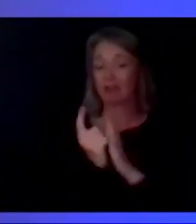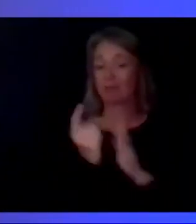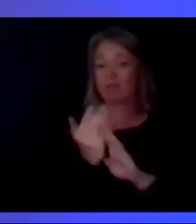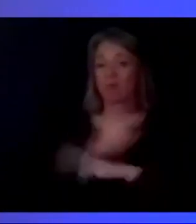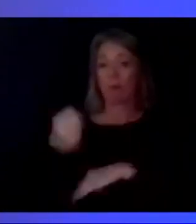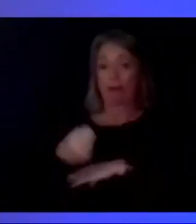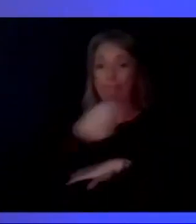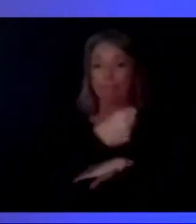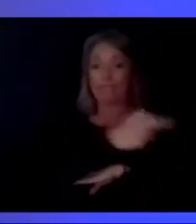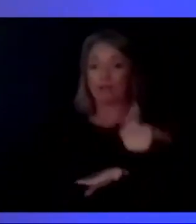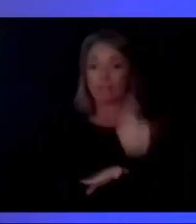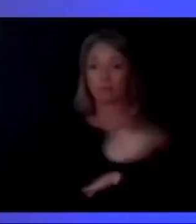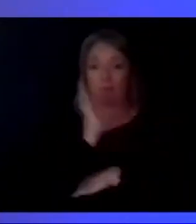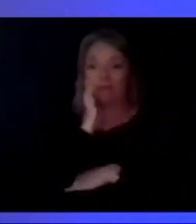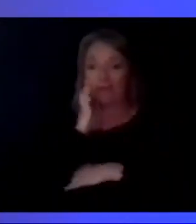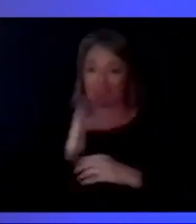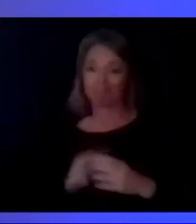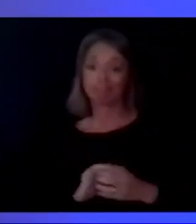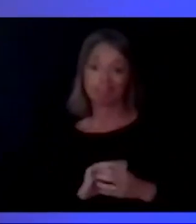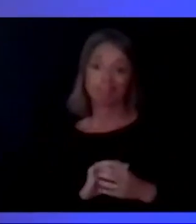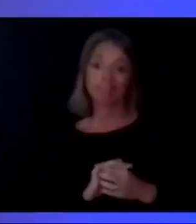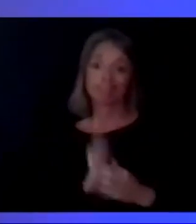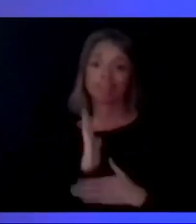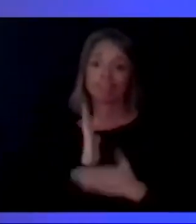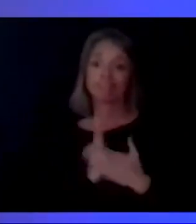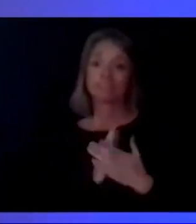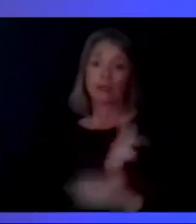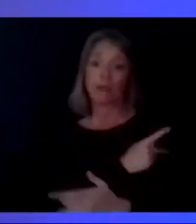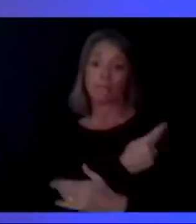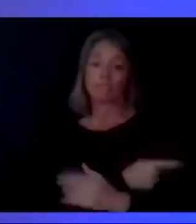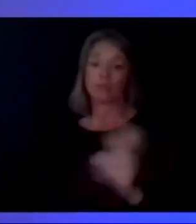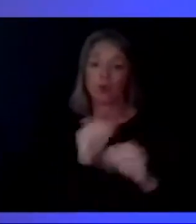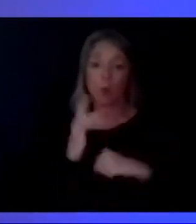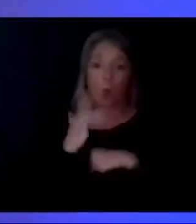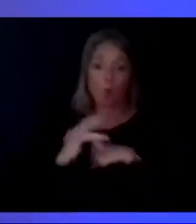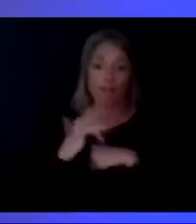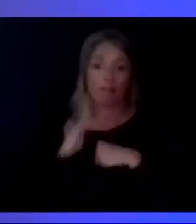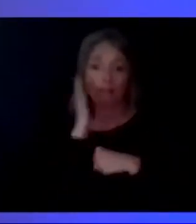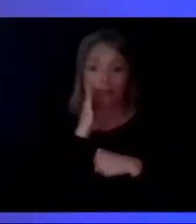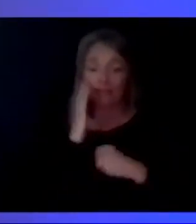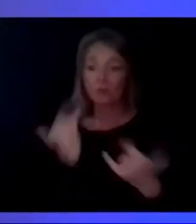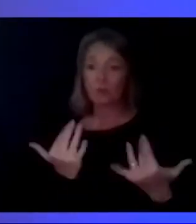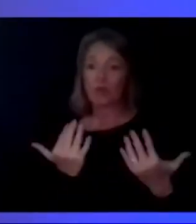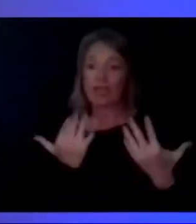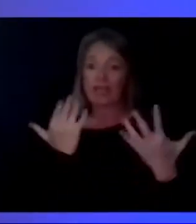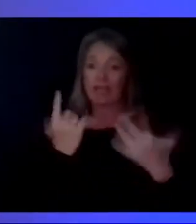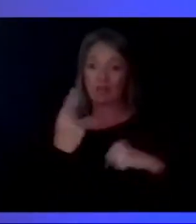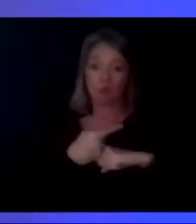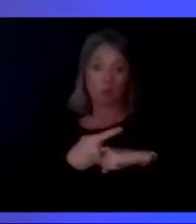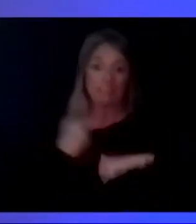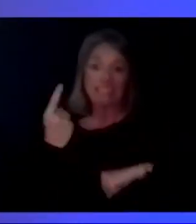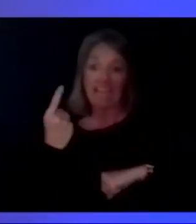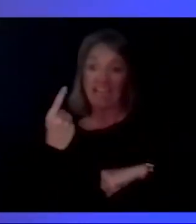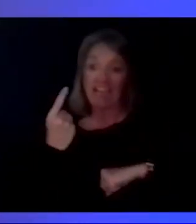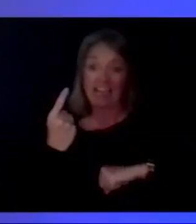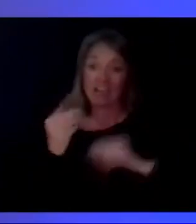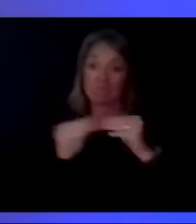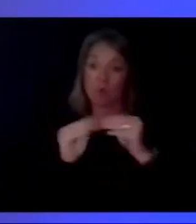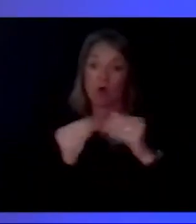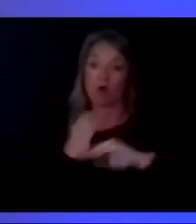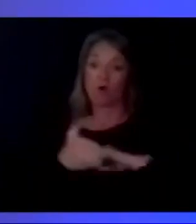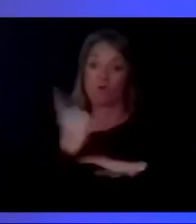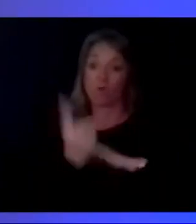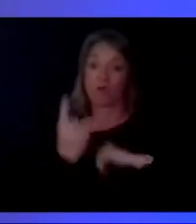bed. Some patients, when there's no beds available at all, are waiting over a day in the hospital, in the ED to be